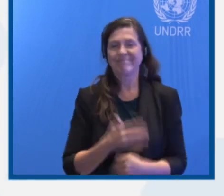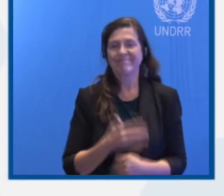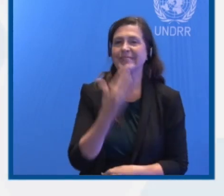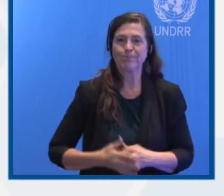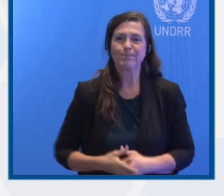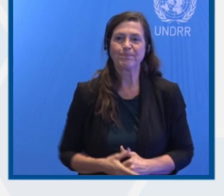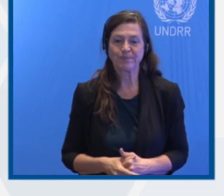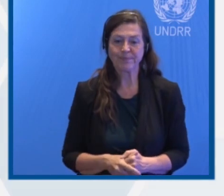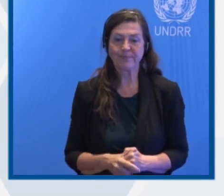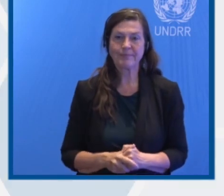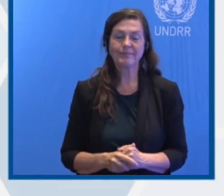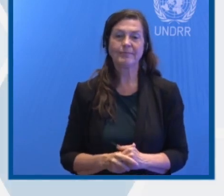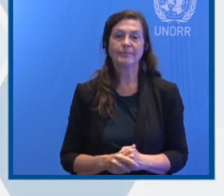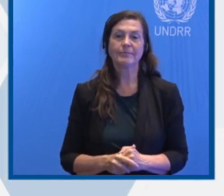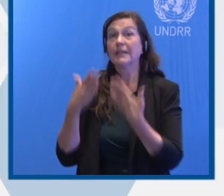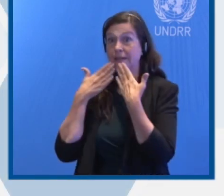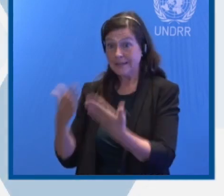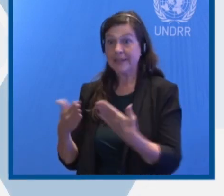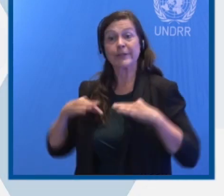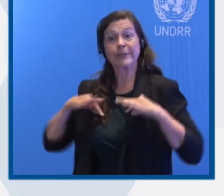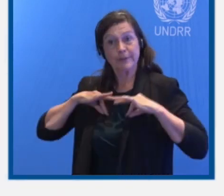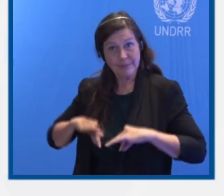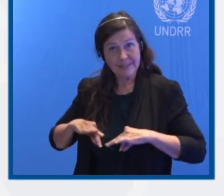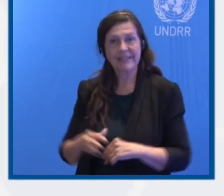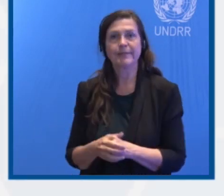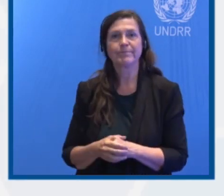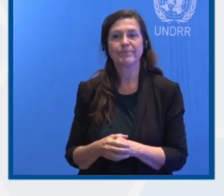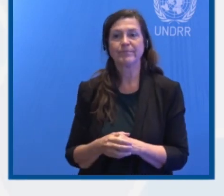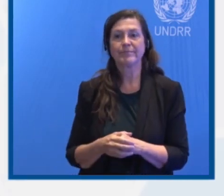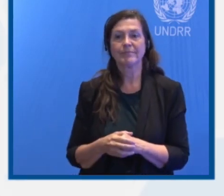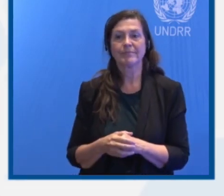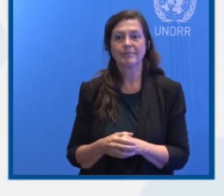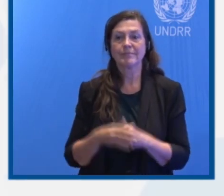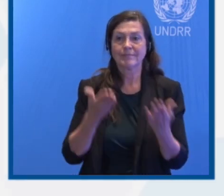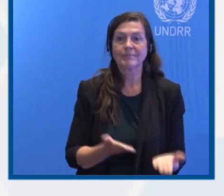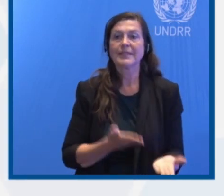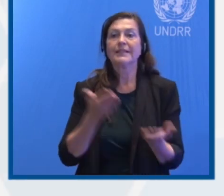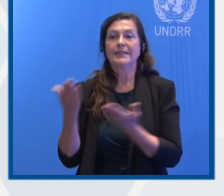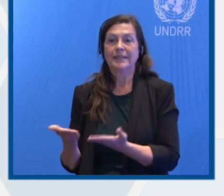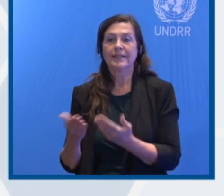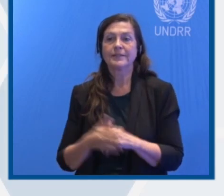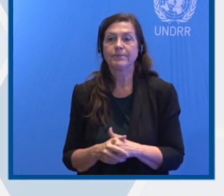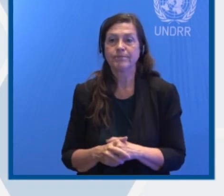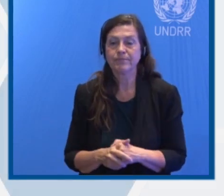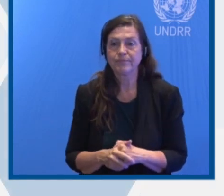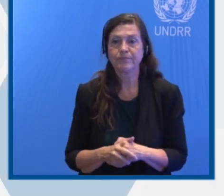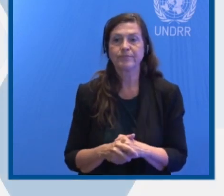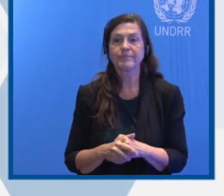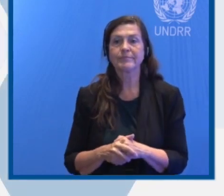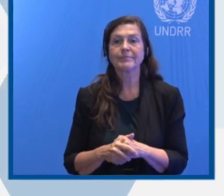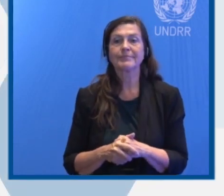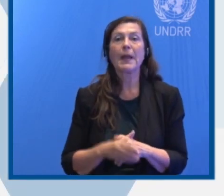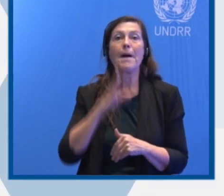Thank you, Honorable Minister. Can we now hear from Ms. Beate Zanovic from